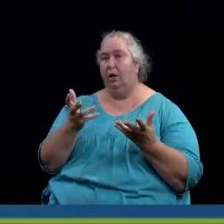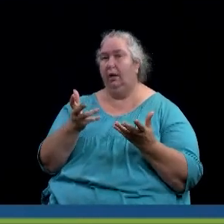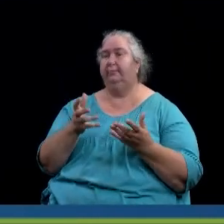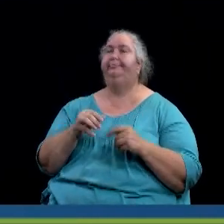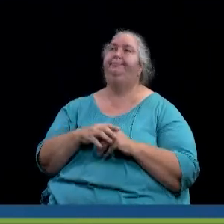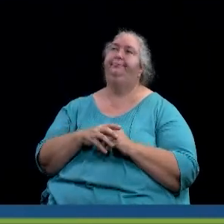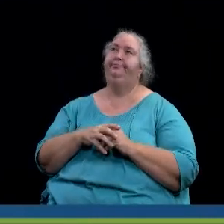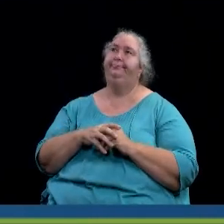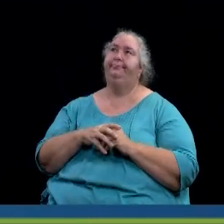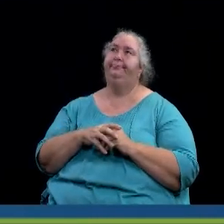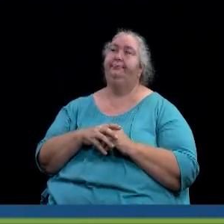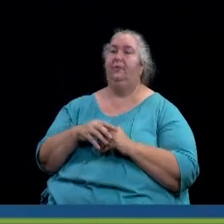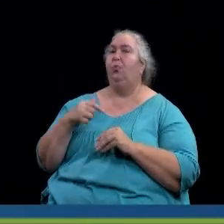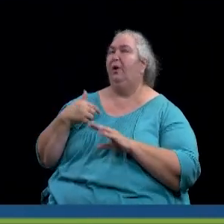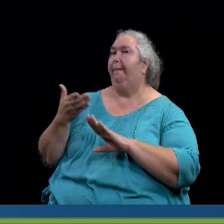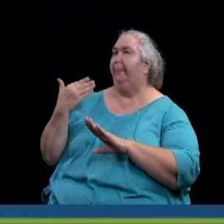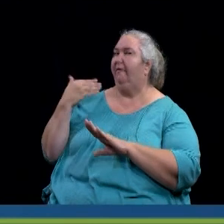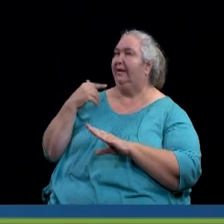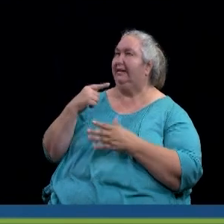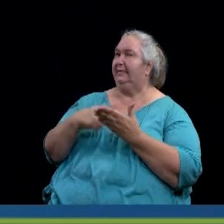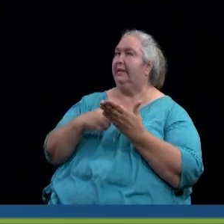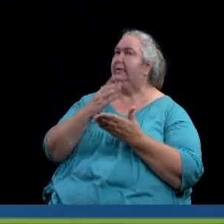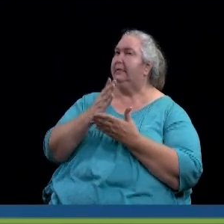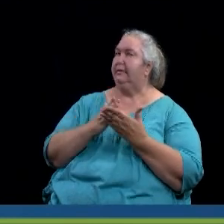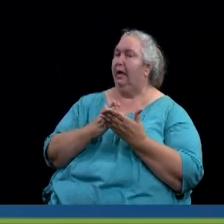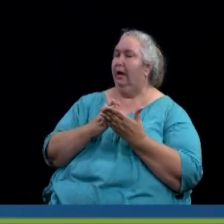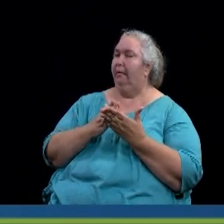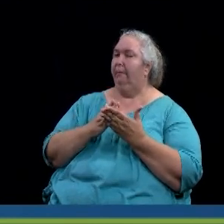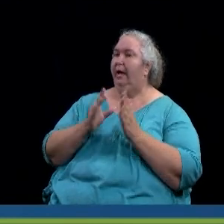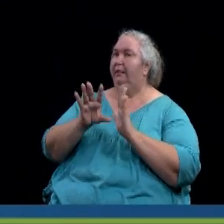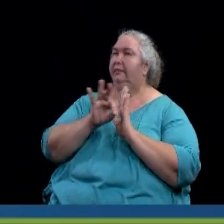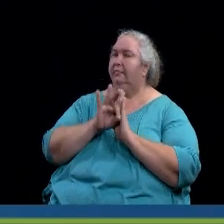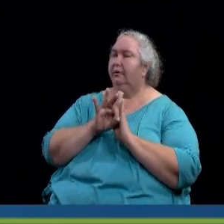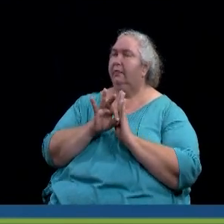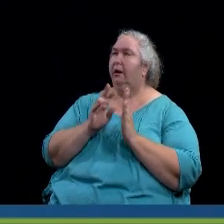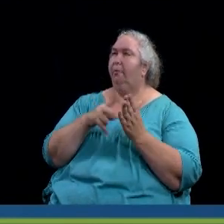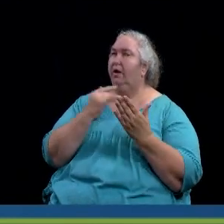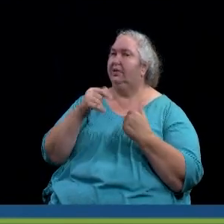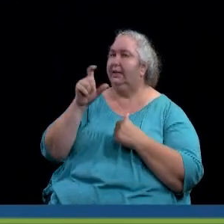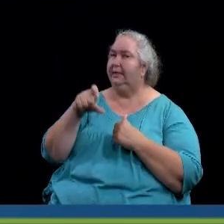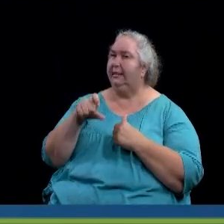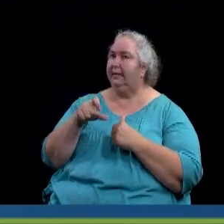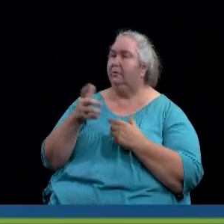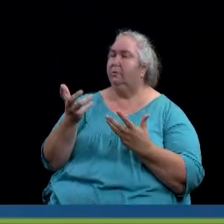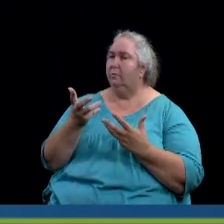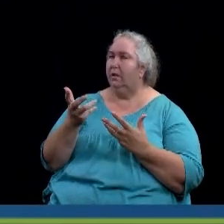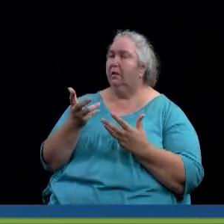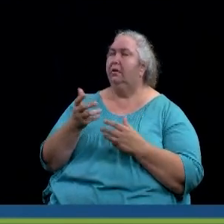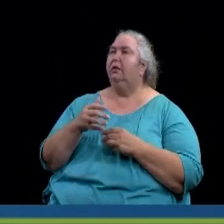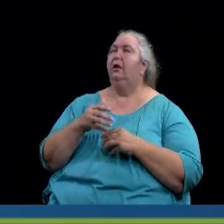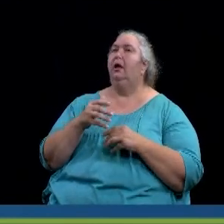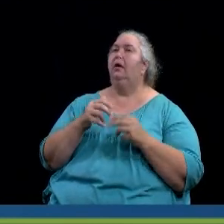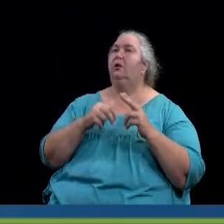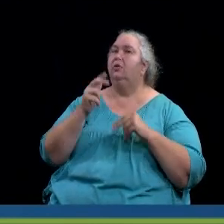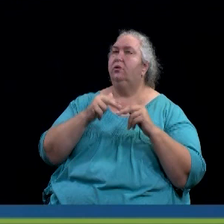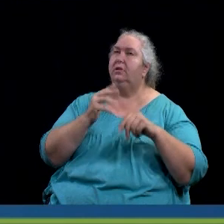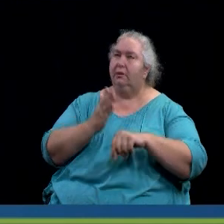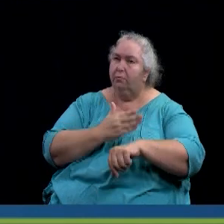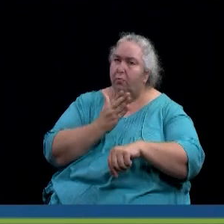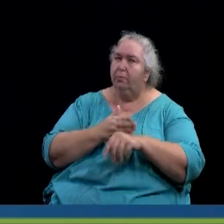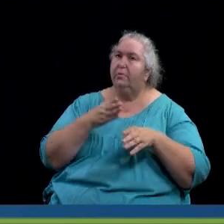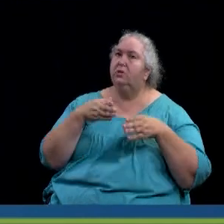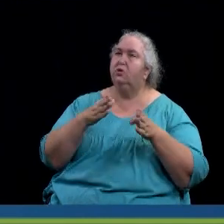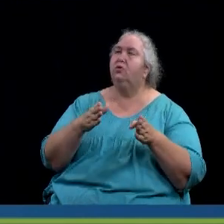of the identified project needs include constructing street improvements through rehabilitation, retaining bike lanes, spot repair of